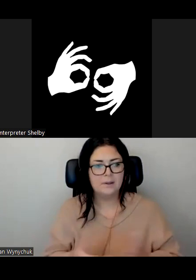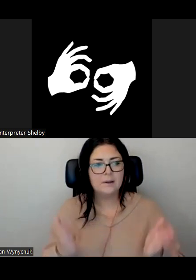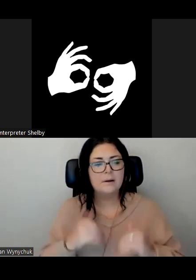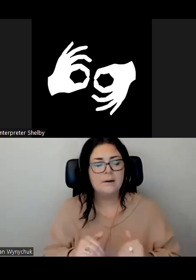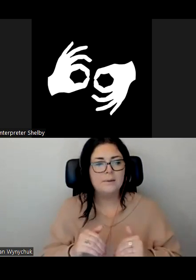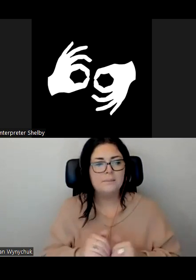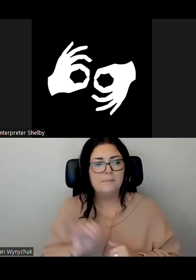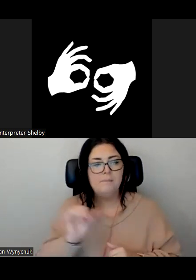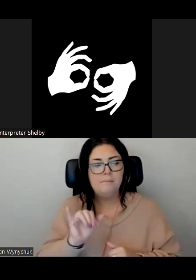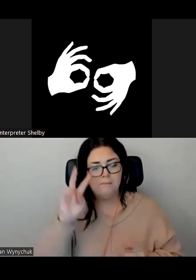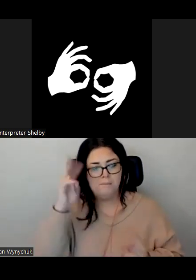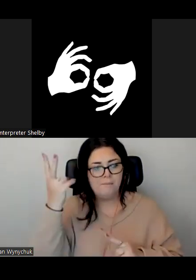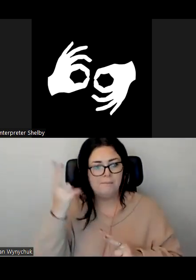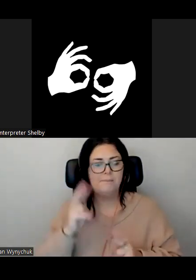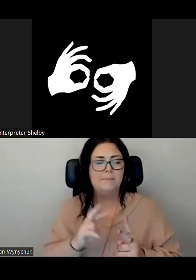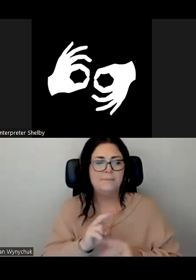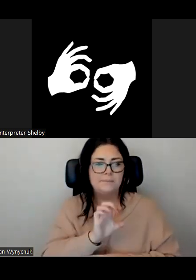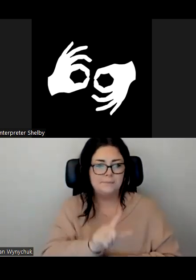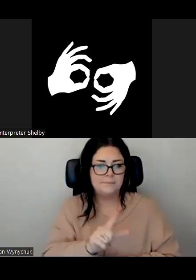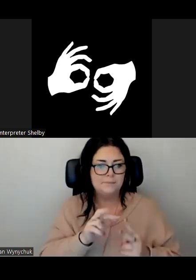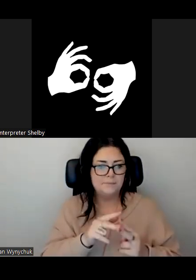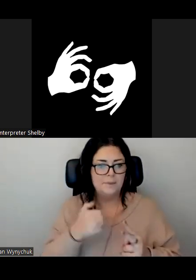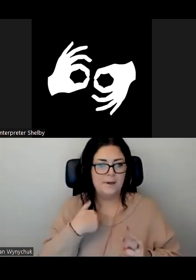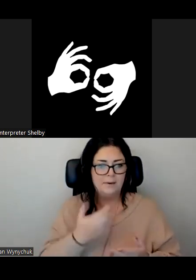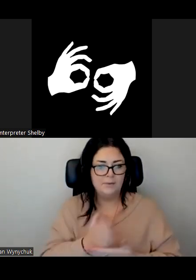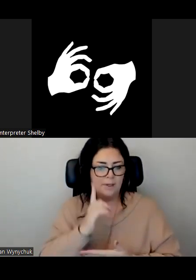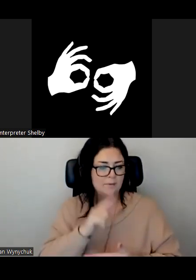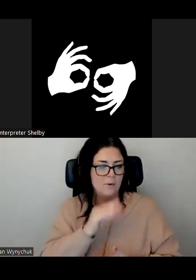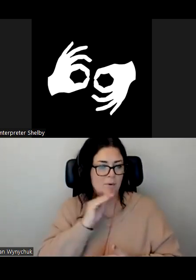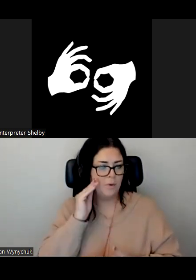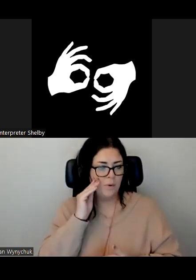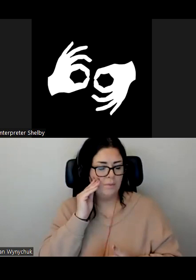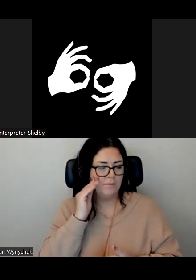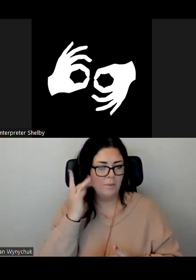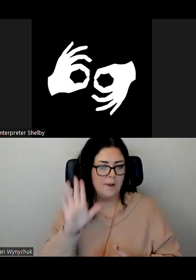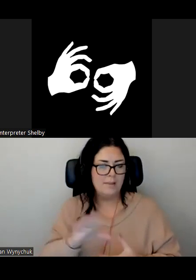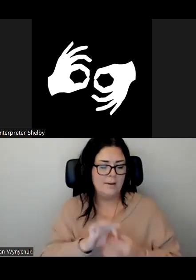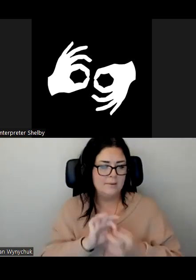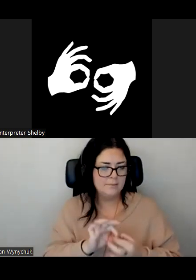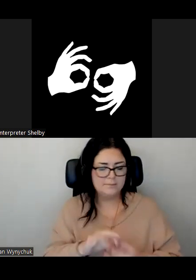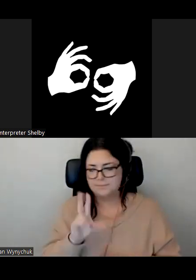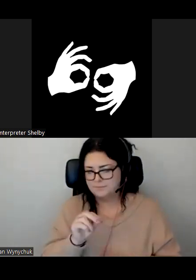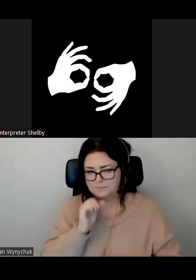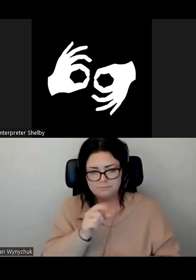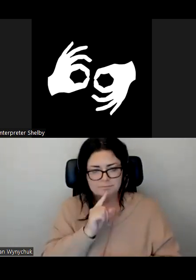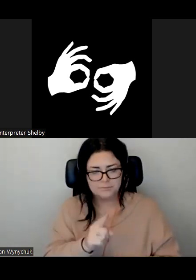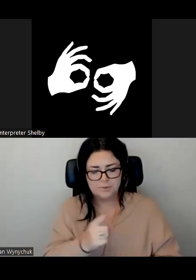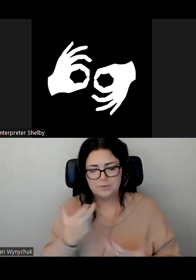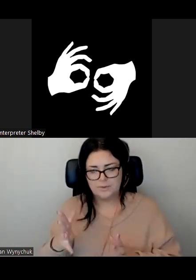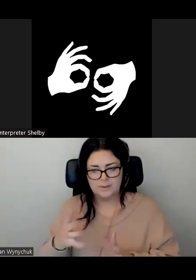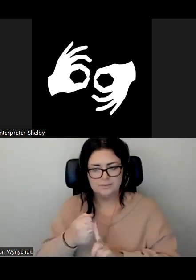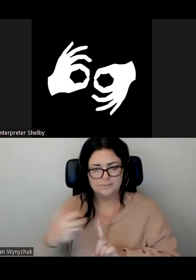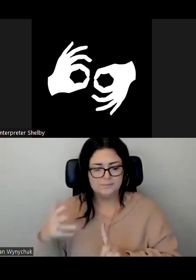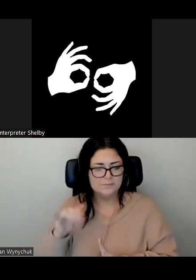common misconception is that common law couples have guaranteed rights to a home based on their relationship. That is not true. We've discussed